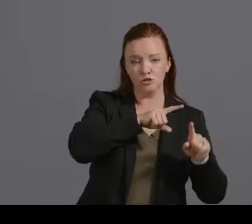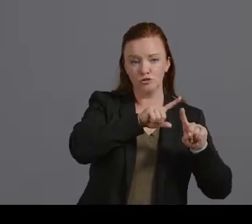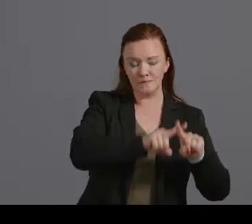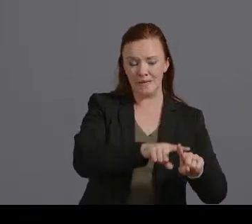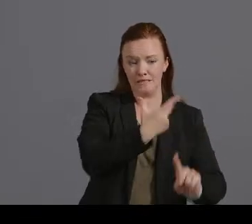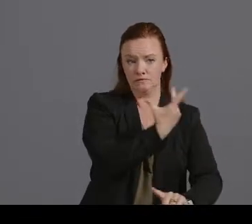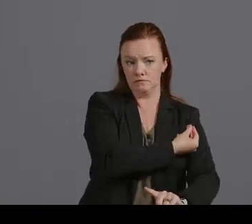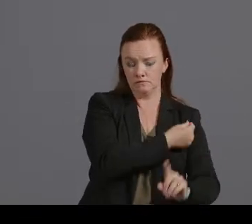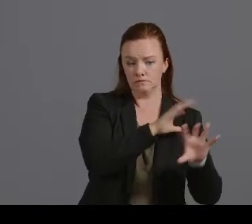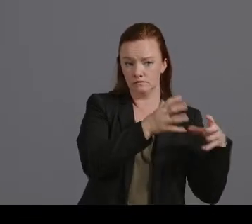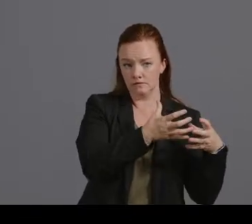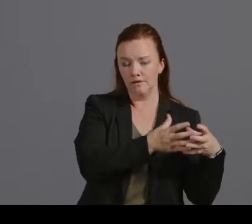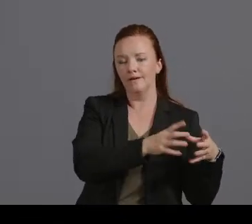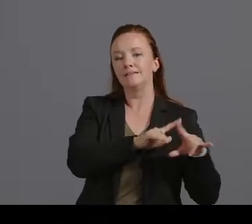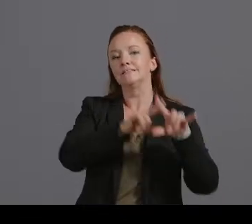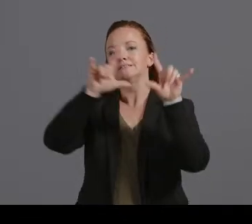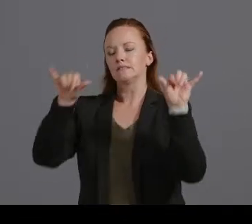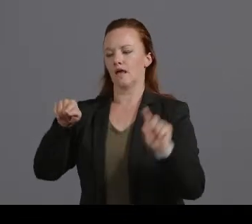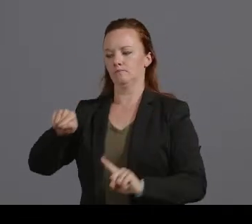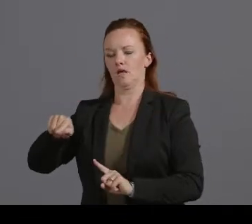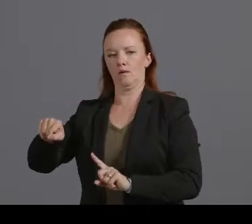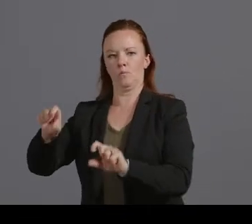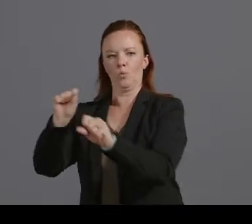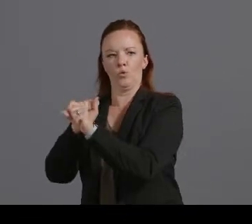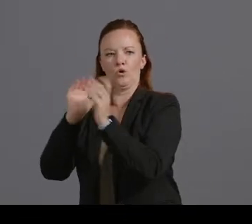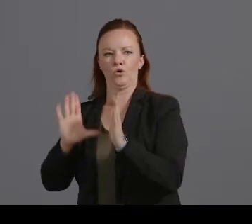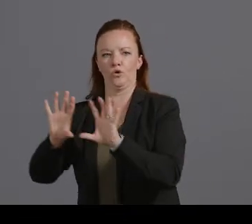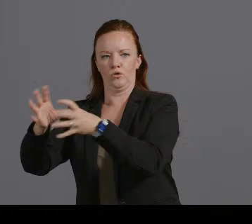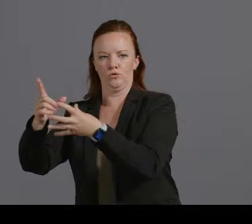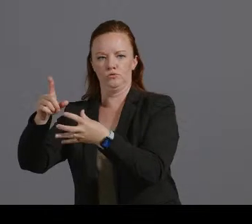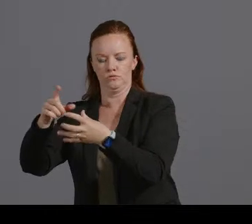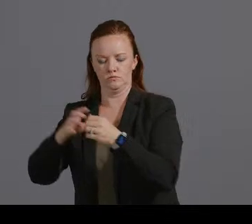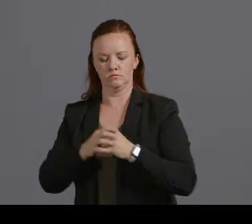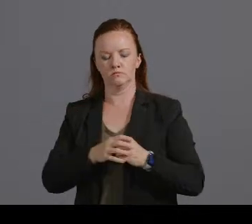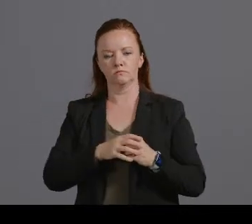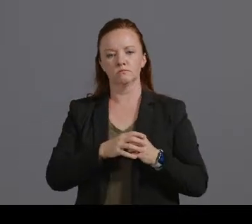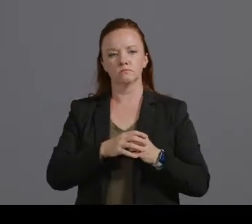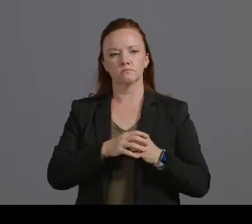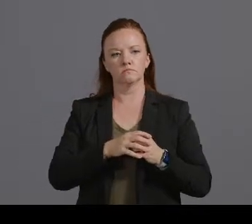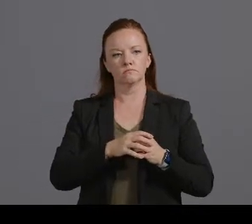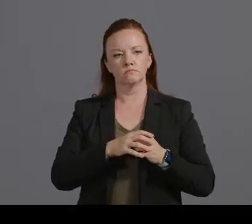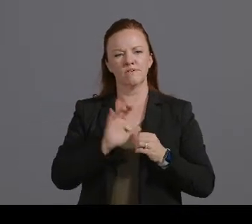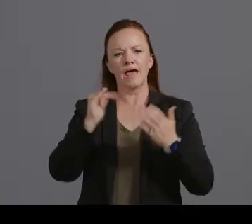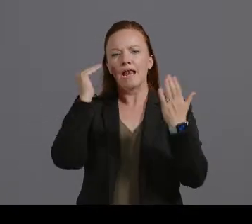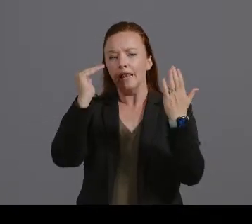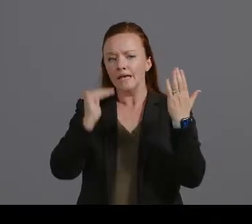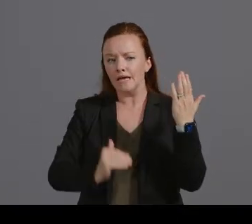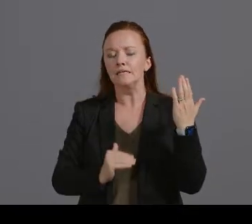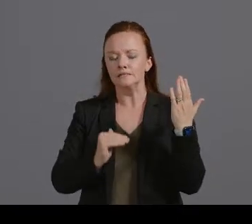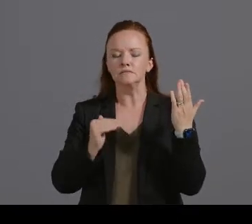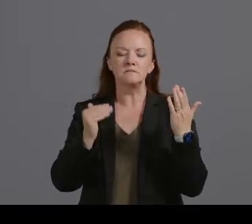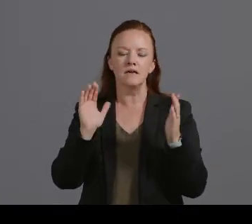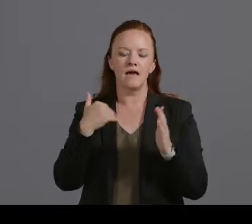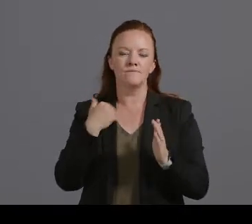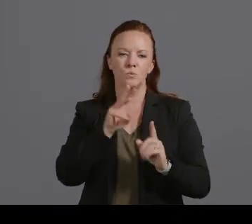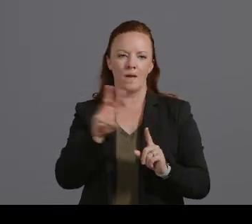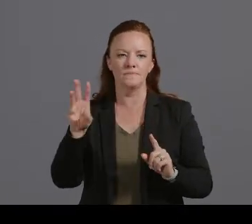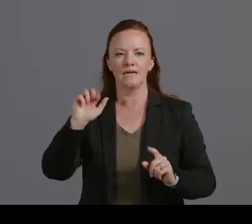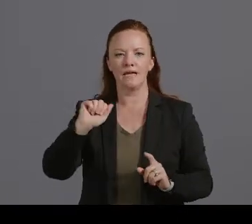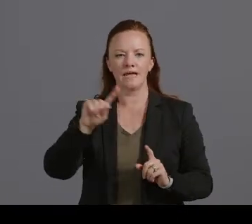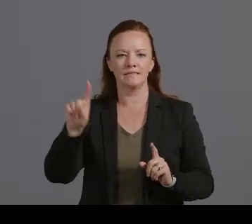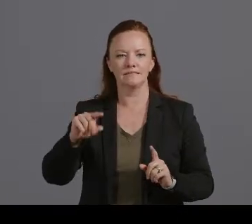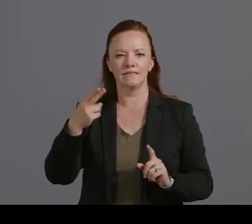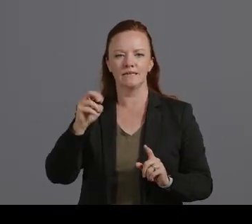age-based criteria as well as frontline essential workers. This can be found on our website at